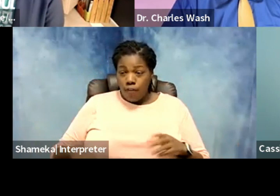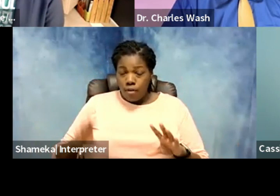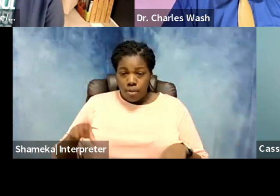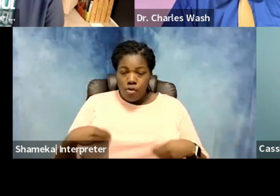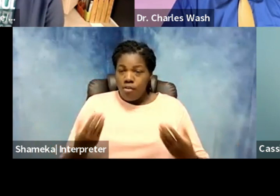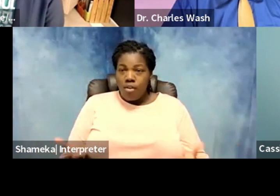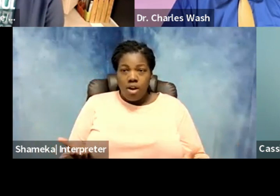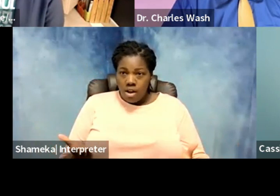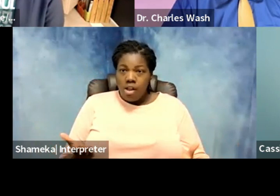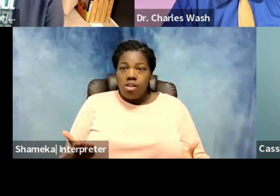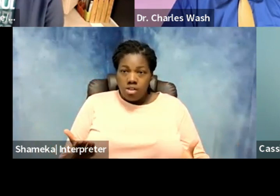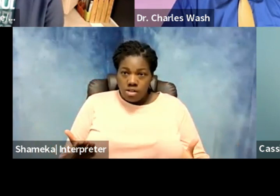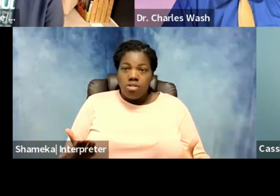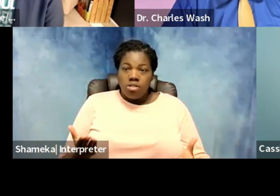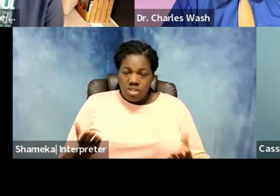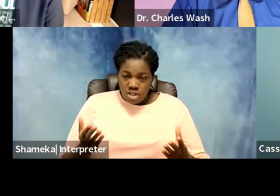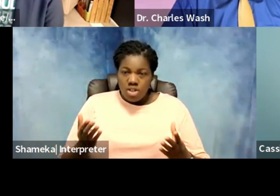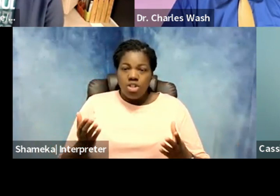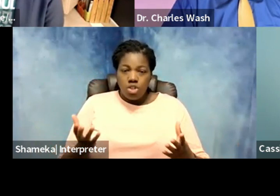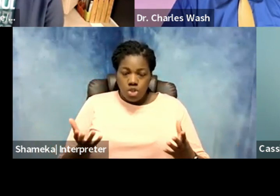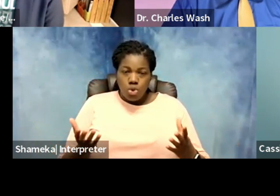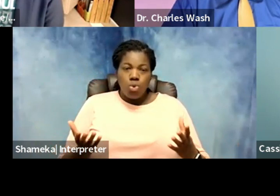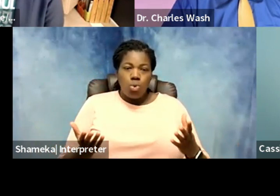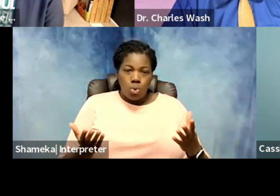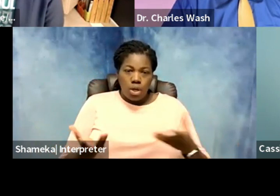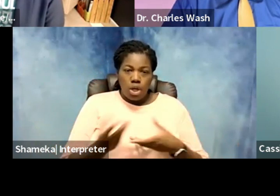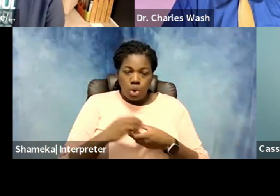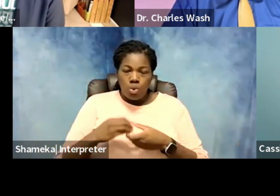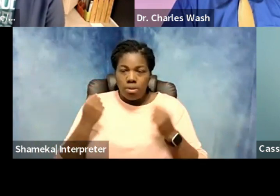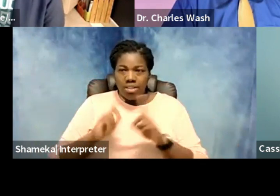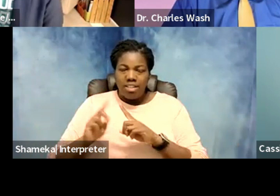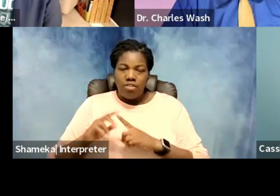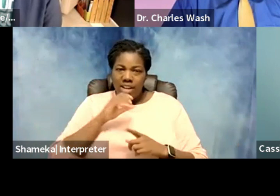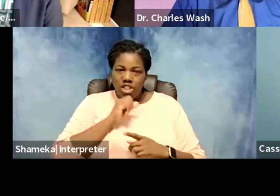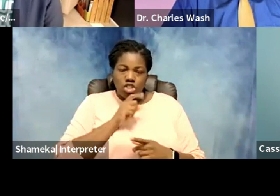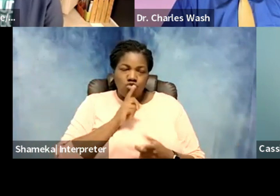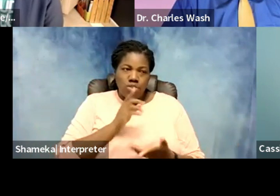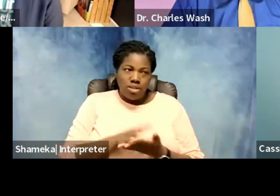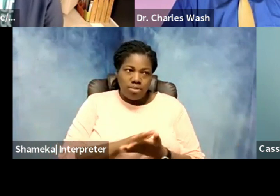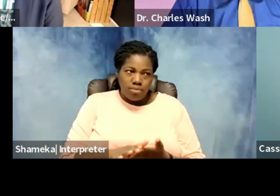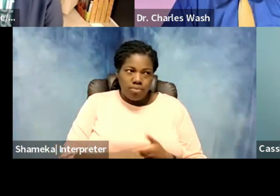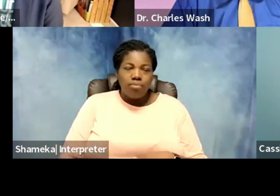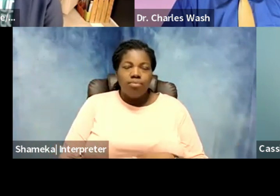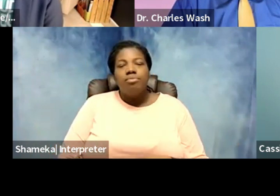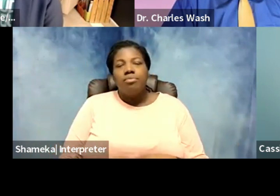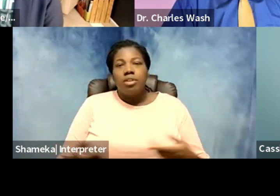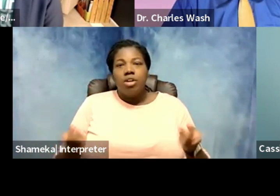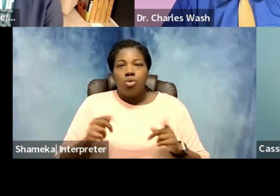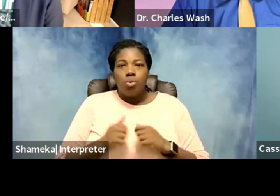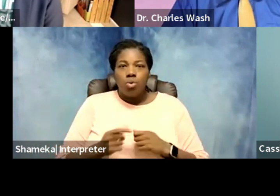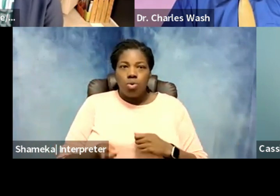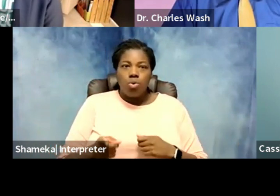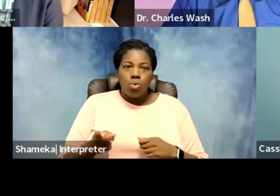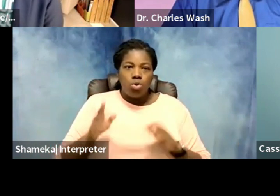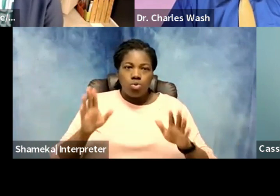to continue to engage all these ages was incredible. That's spot on. I completely agree with you. It was just a